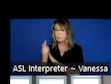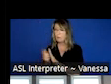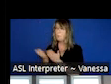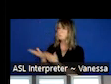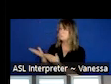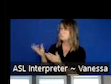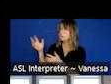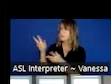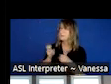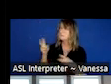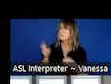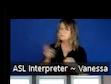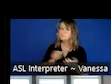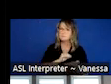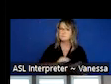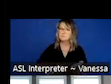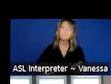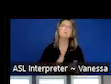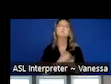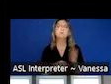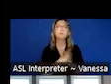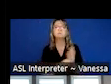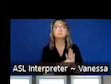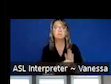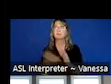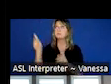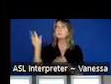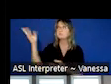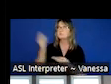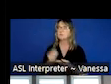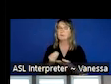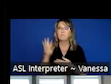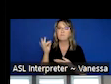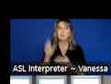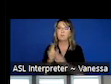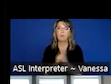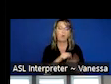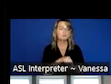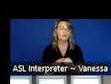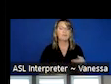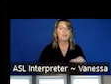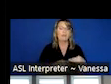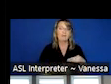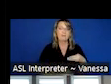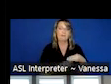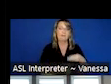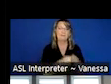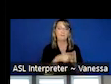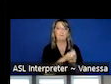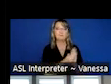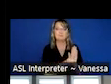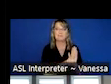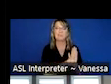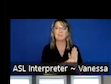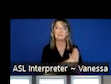laws. But some states have built on the federal laws by filling holes in their own laws, things where they feel their laws are